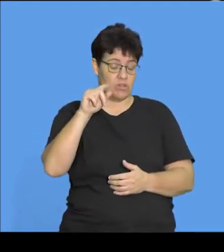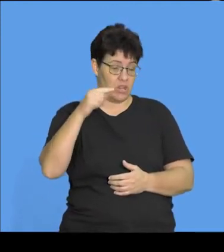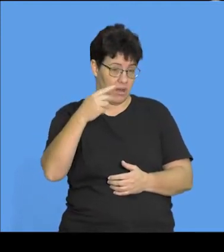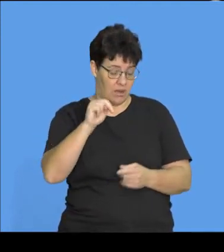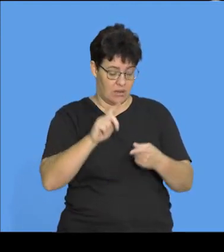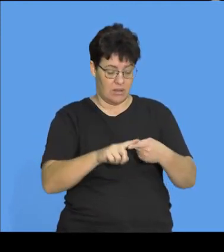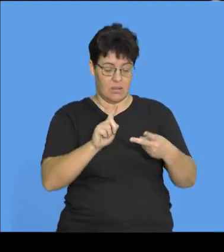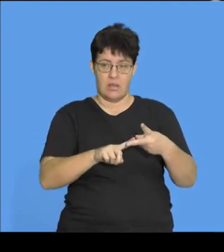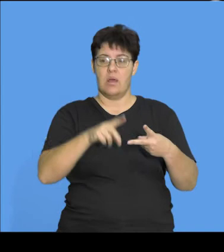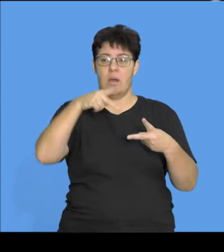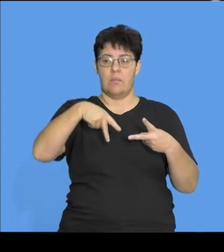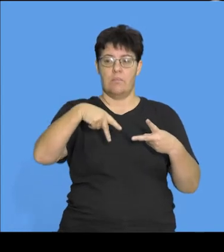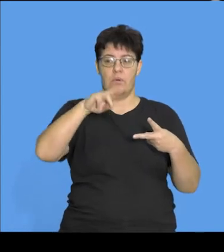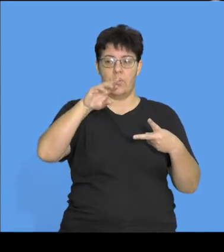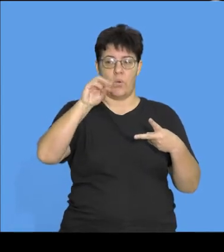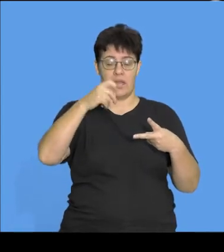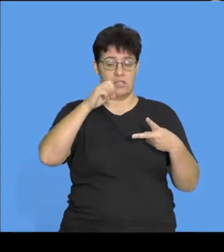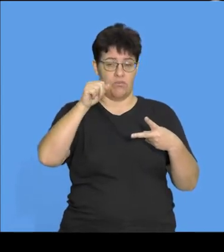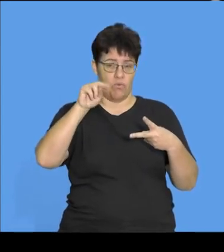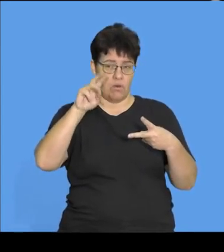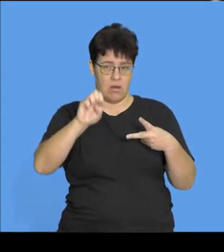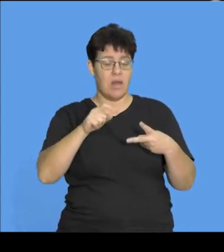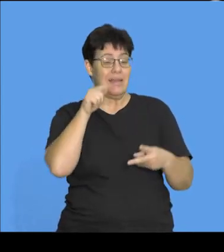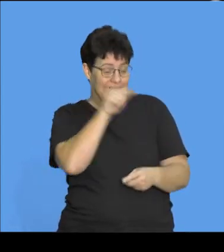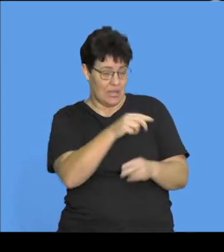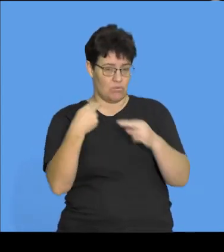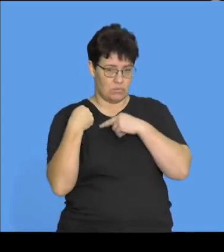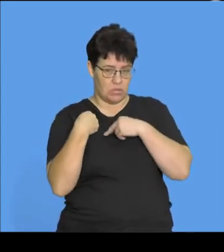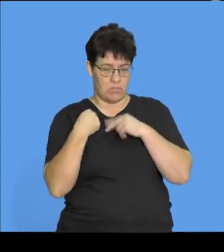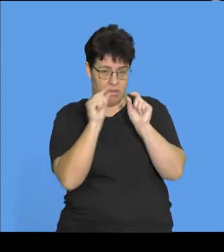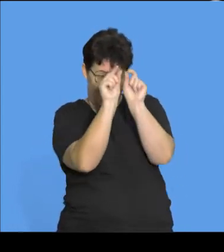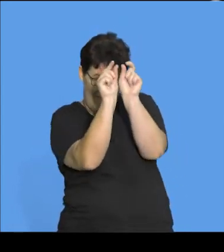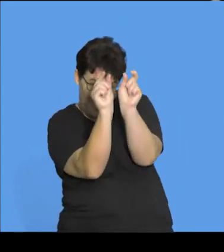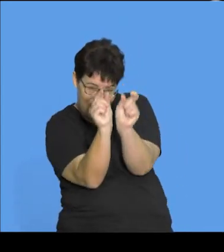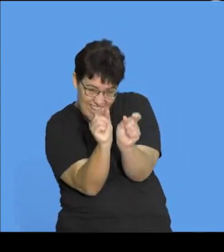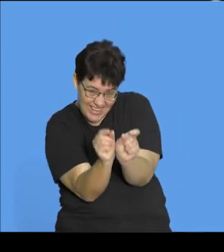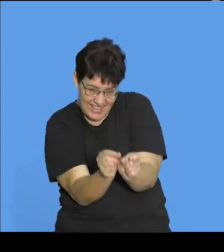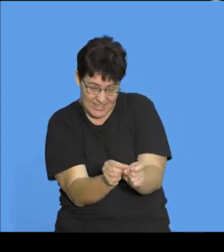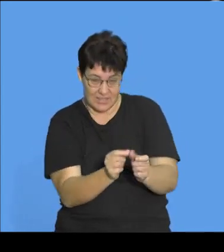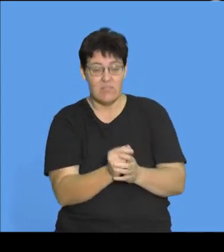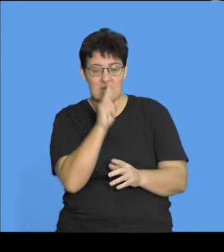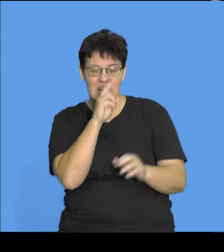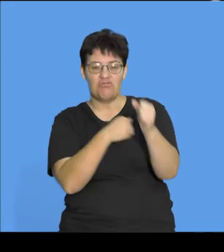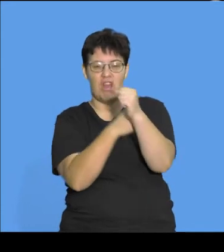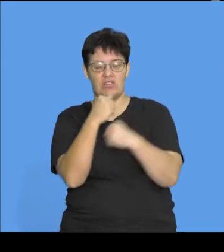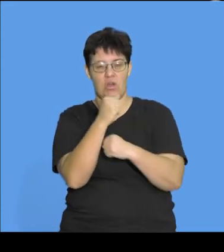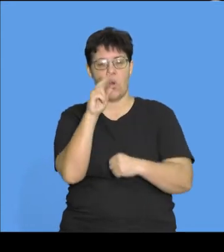are responsible for thickening of the endometrium. So when we looked at the structure of the ovary, we saw